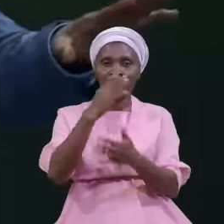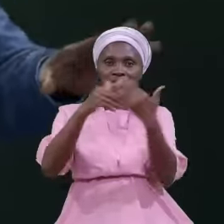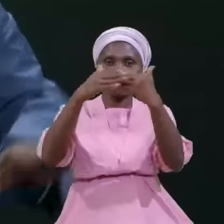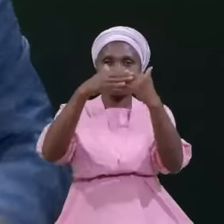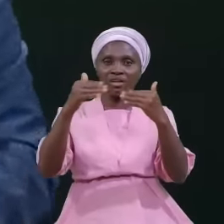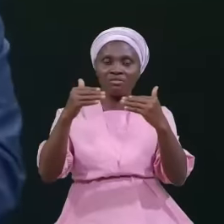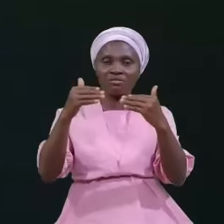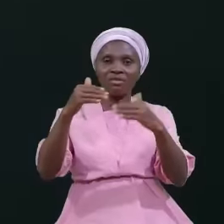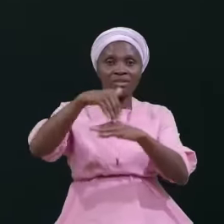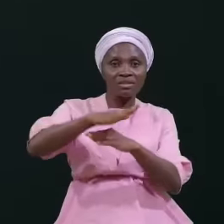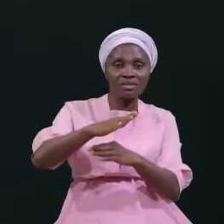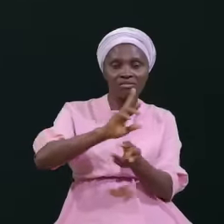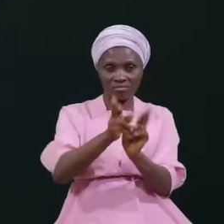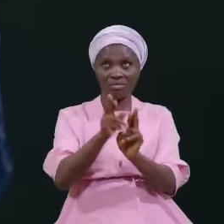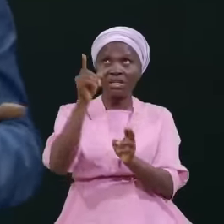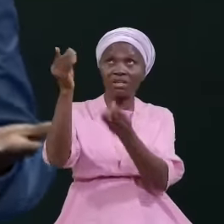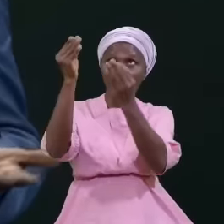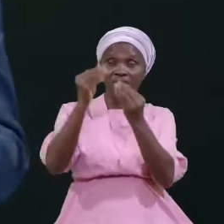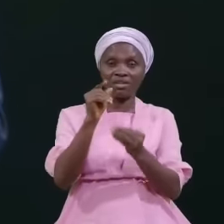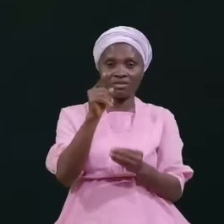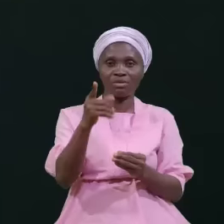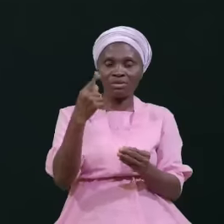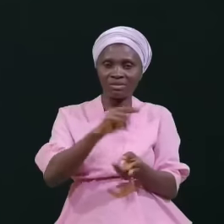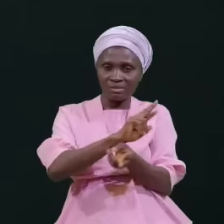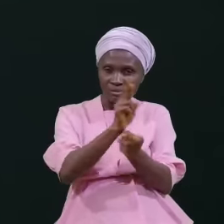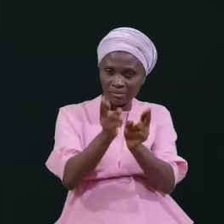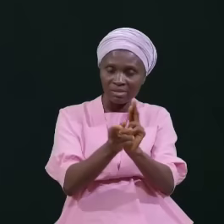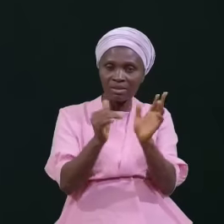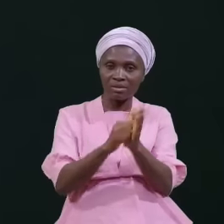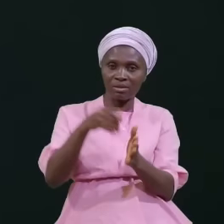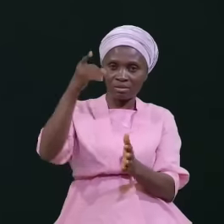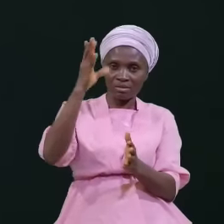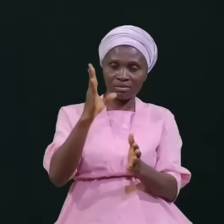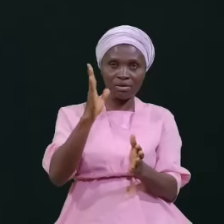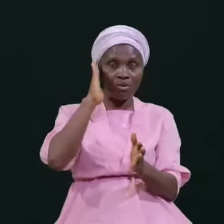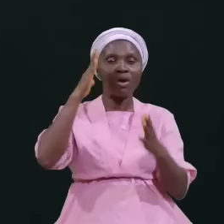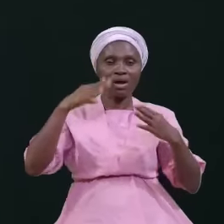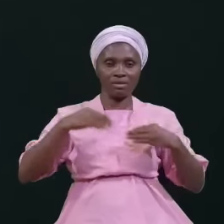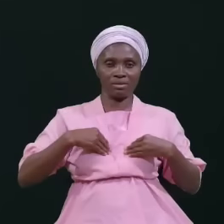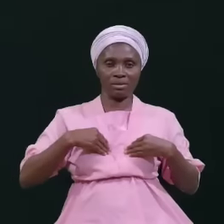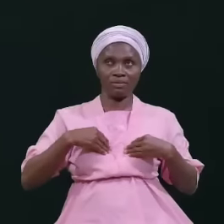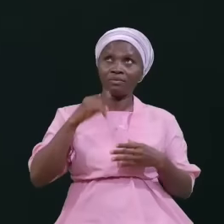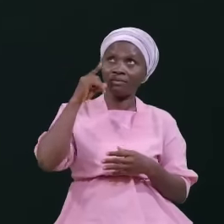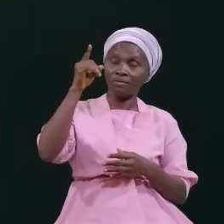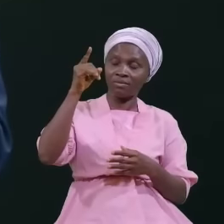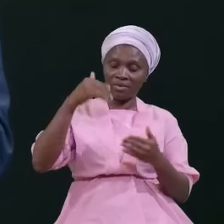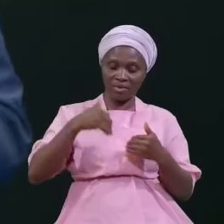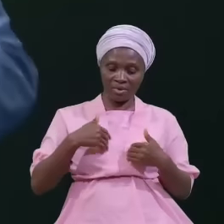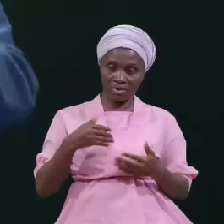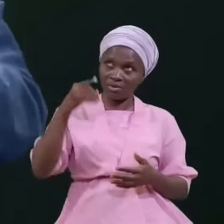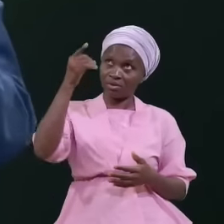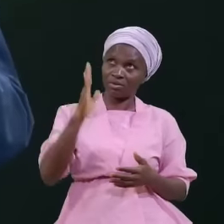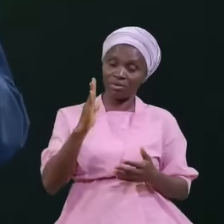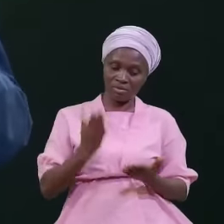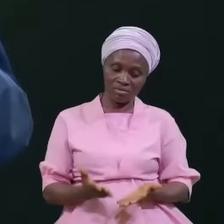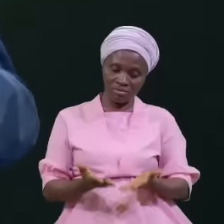He gives you the repentance that God will accept. Him as God exalted